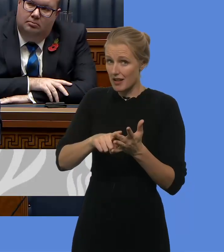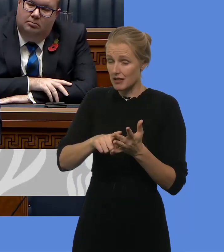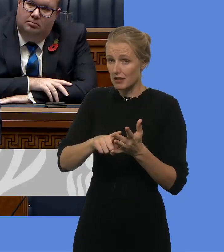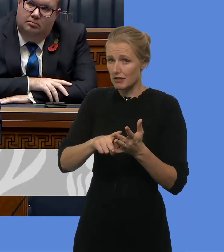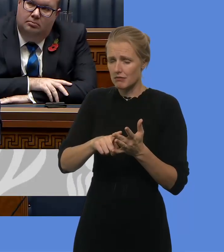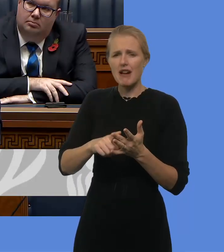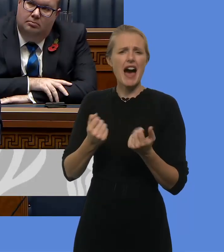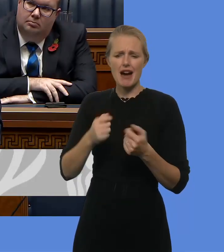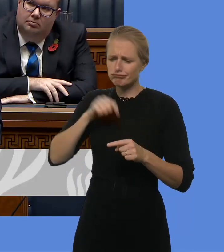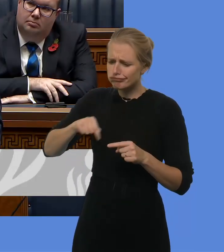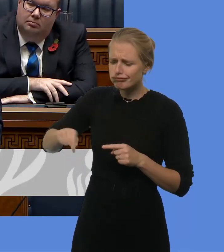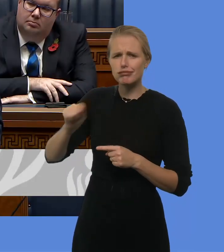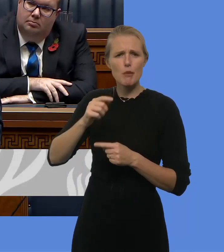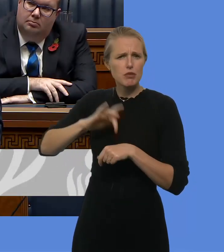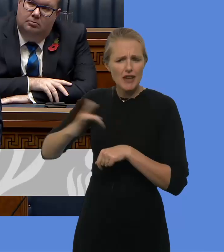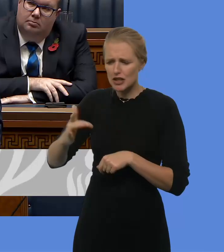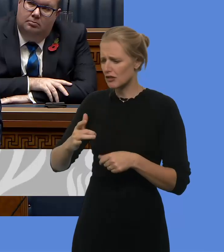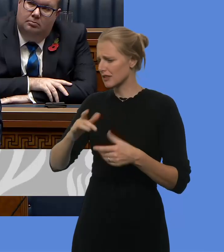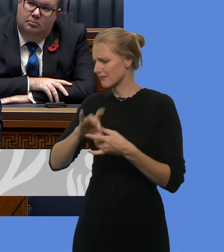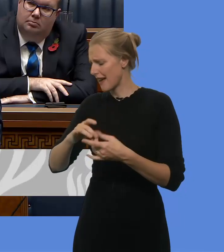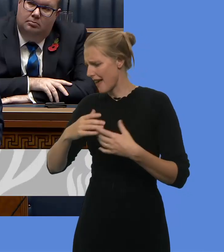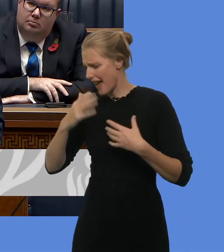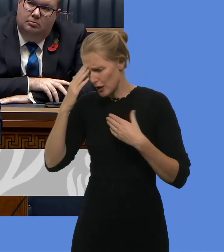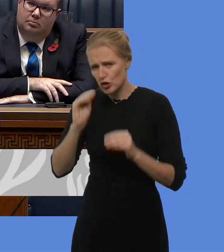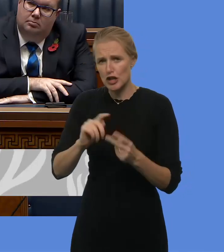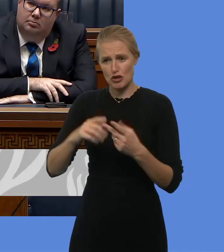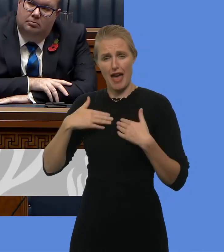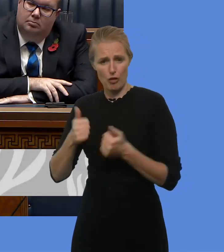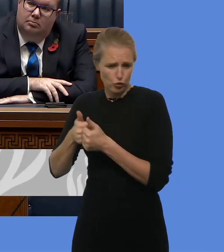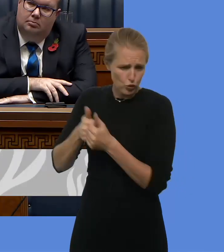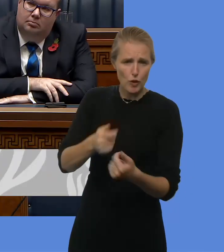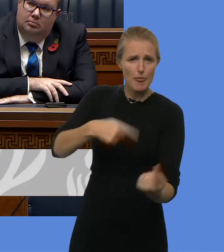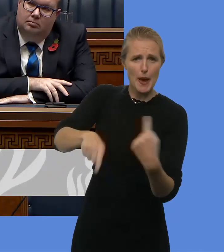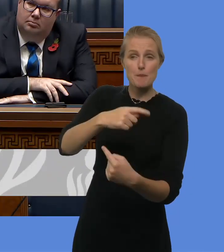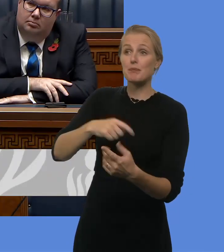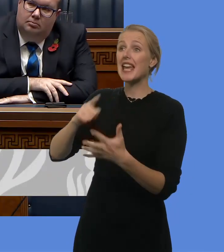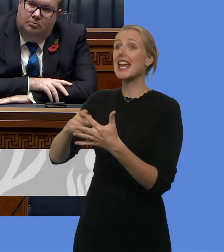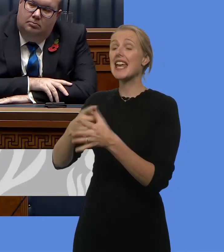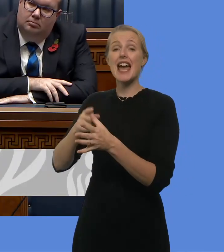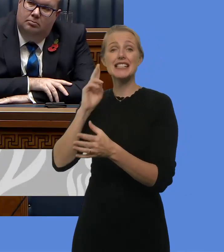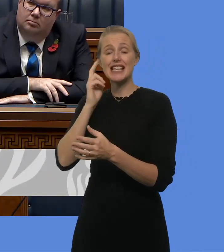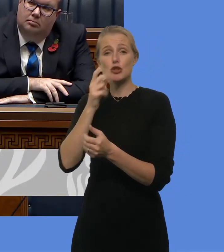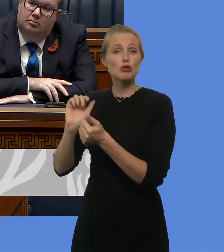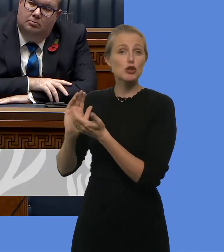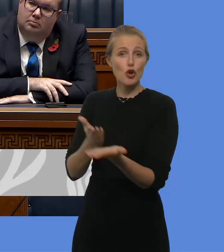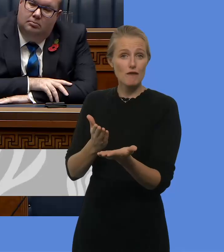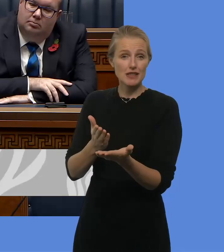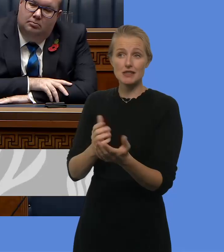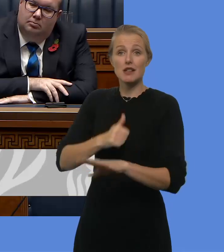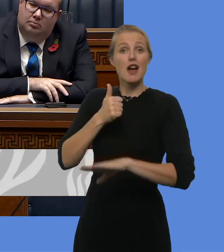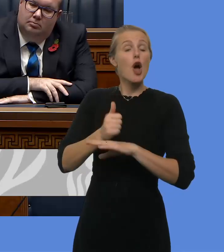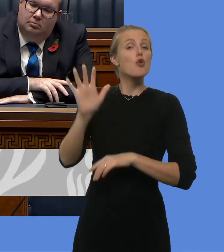range of professionals across education and health services. The Education Authority's Sensory Service was established as a regional